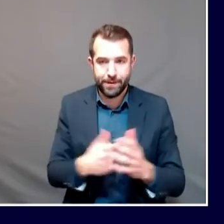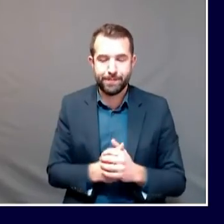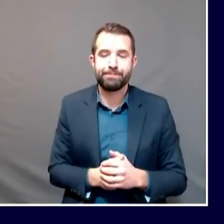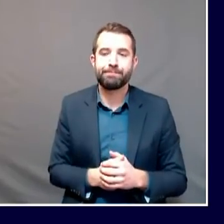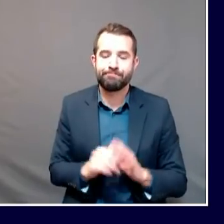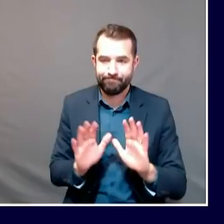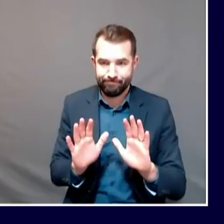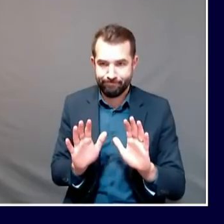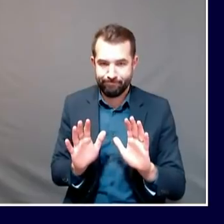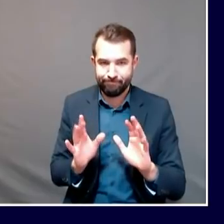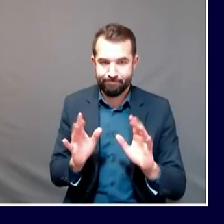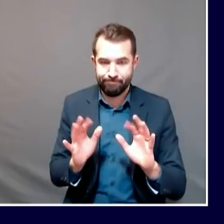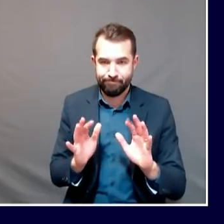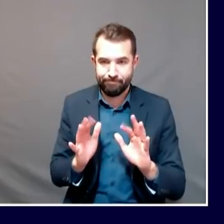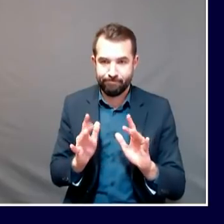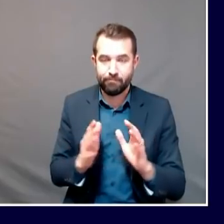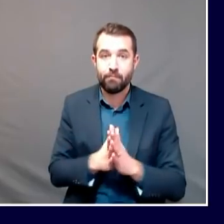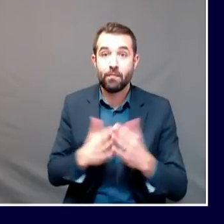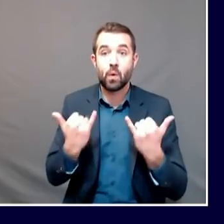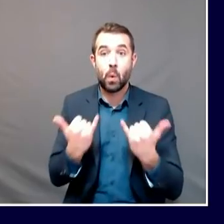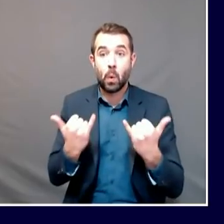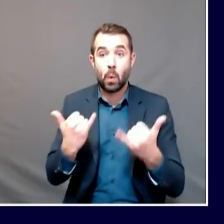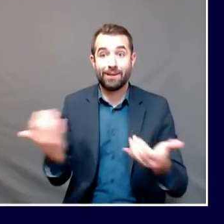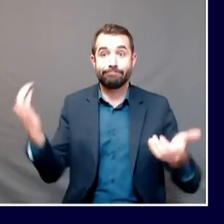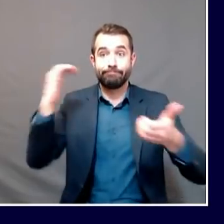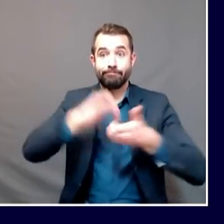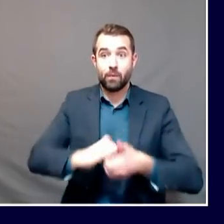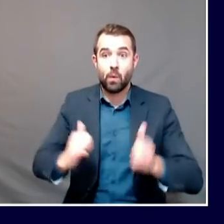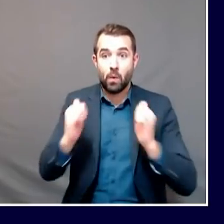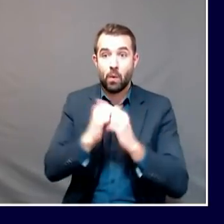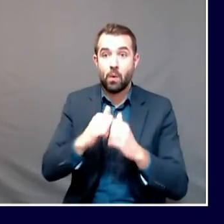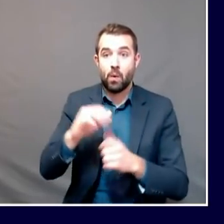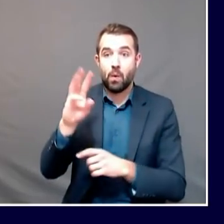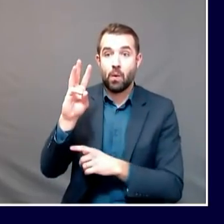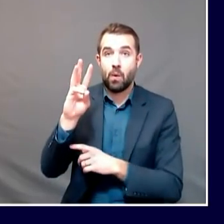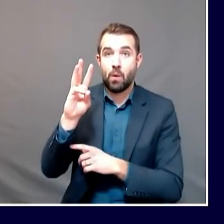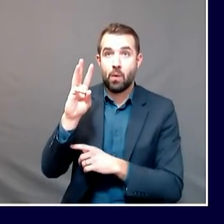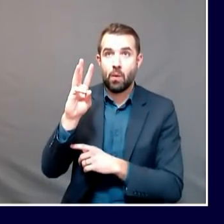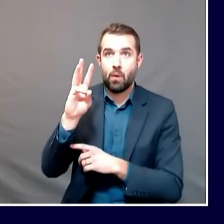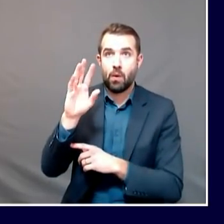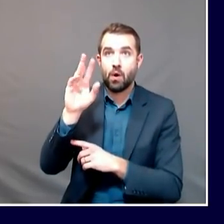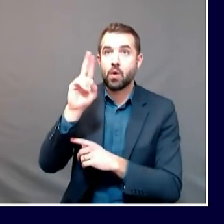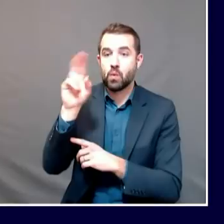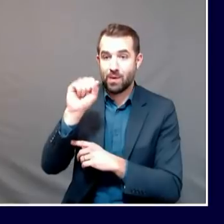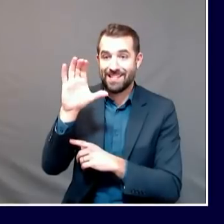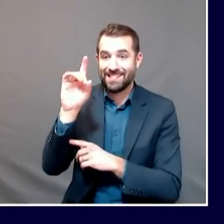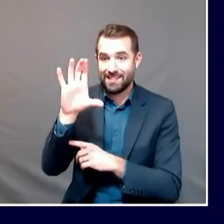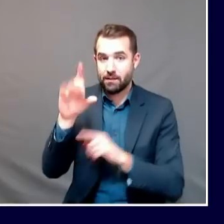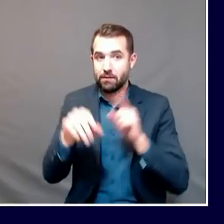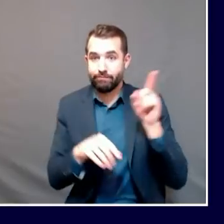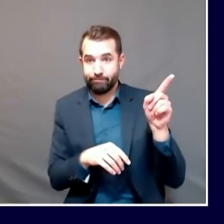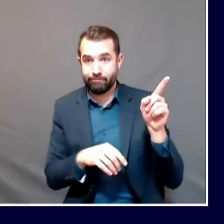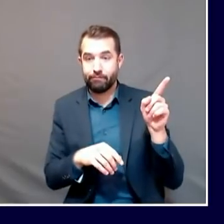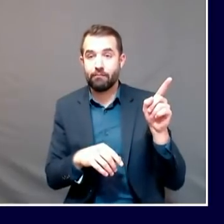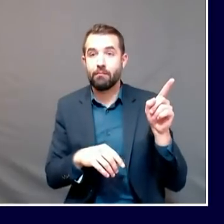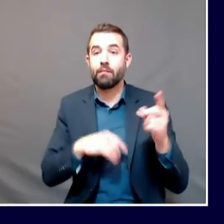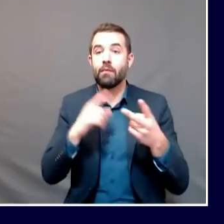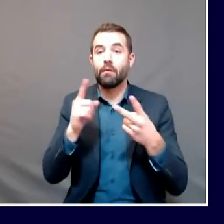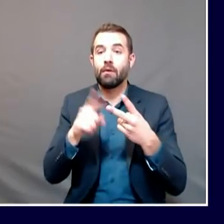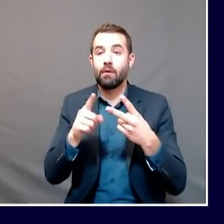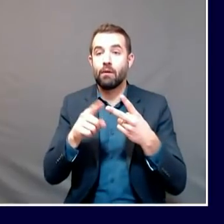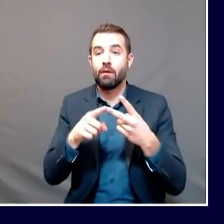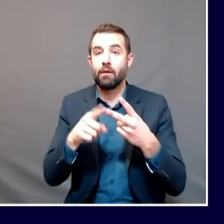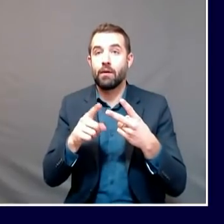is part of a partnership with the US CDC, chain pharmacies, as well as some Maine-based independent